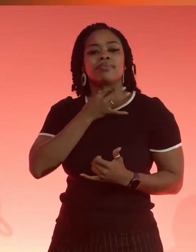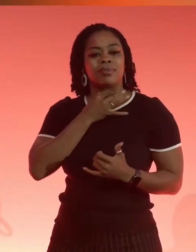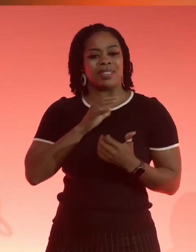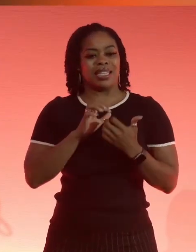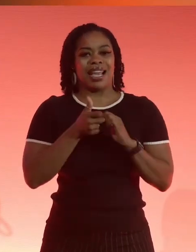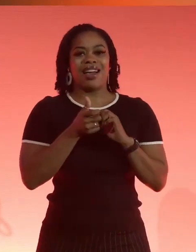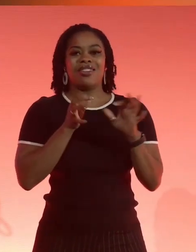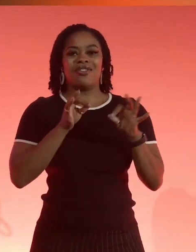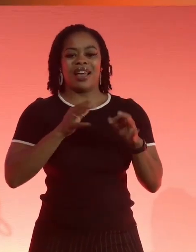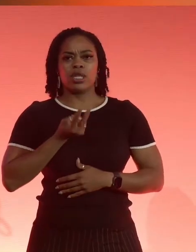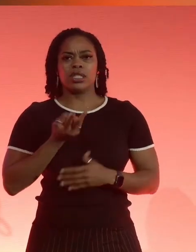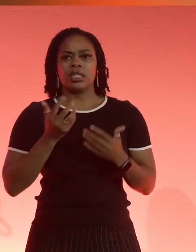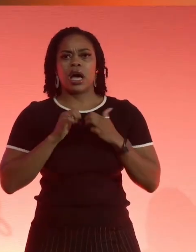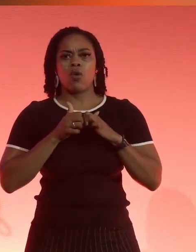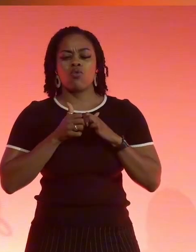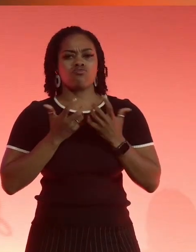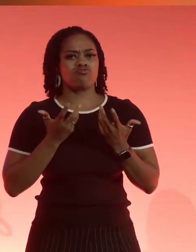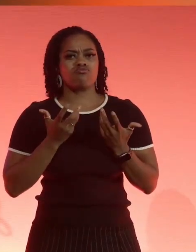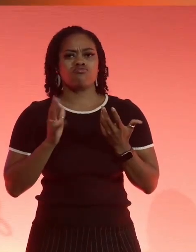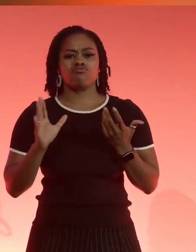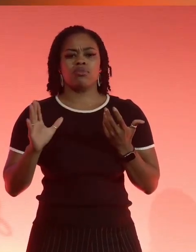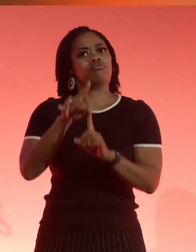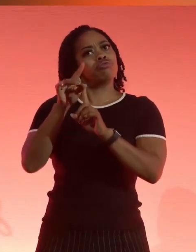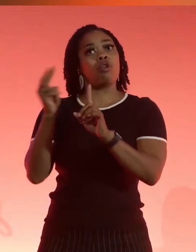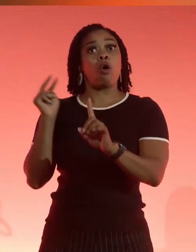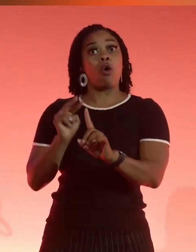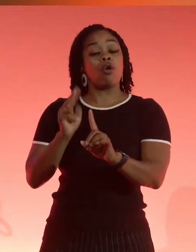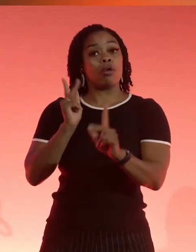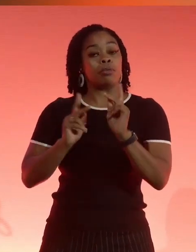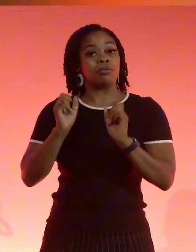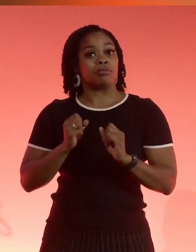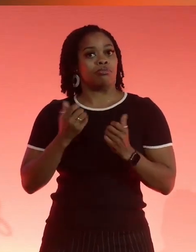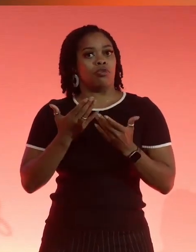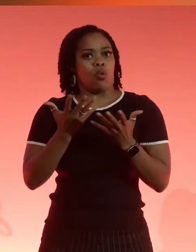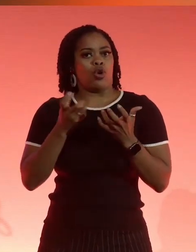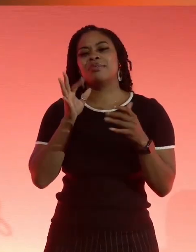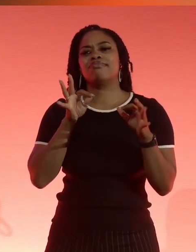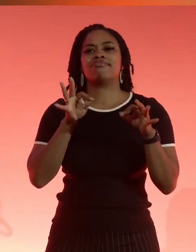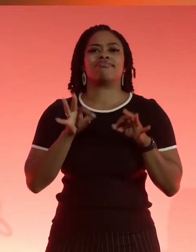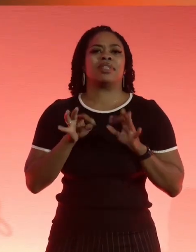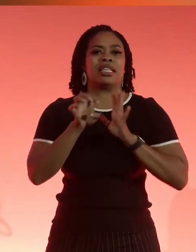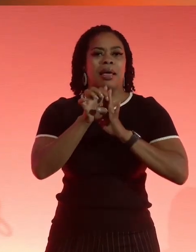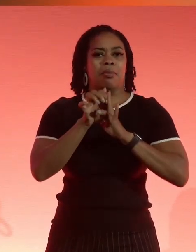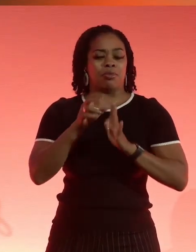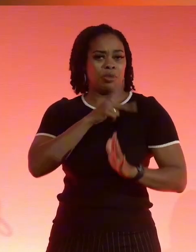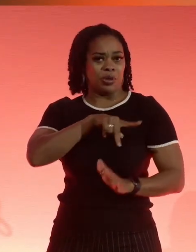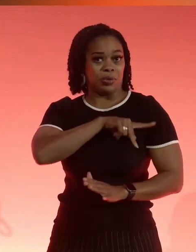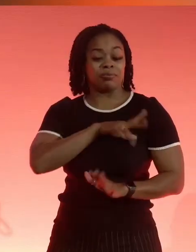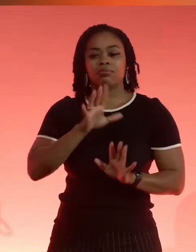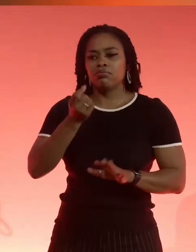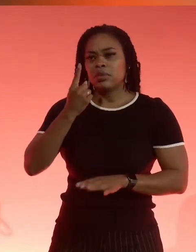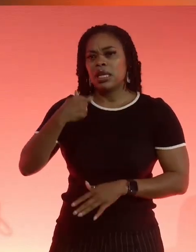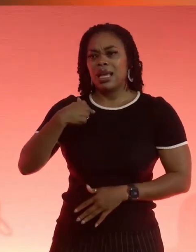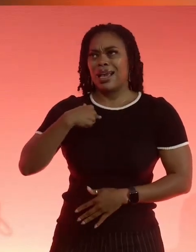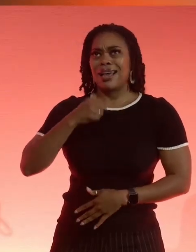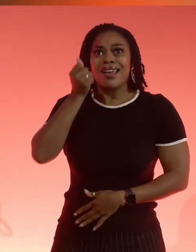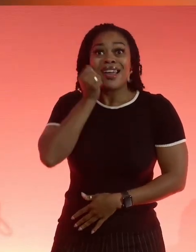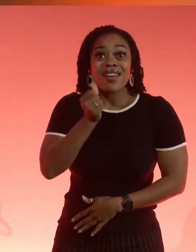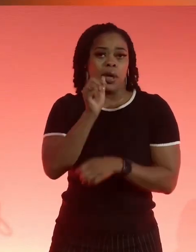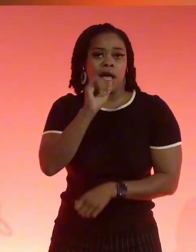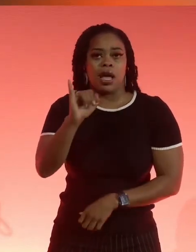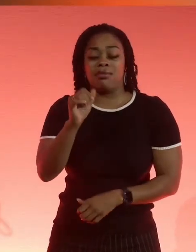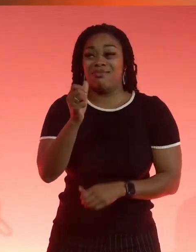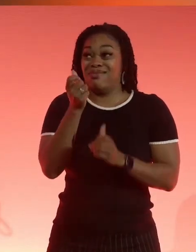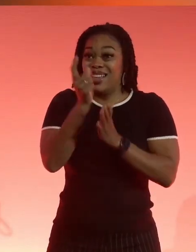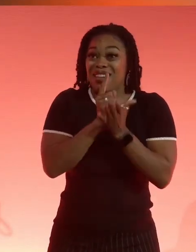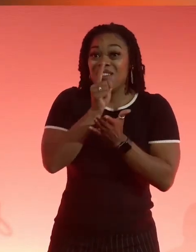define your voice? How do you stand out? Let me give you a personal example. So I use AI every day, every hour,